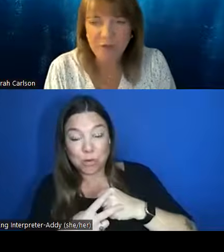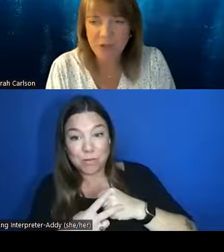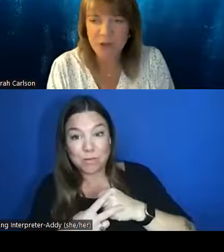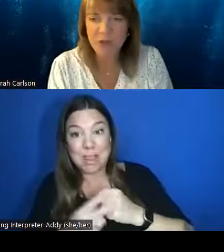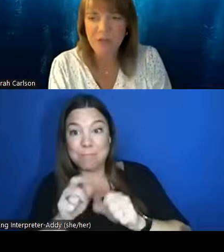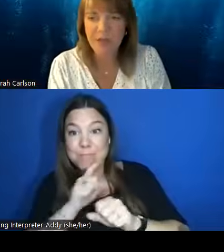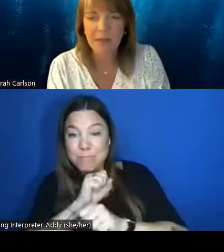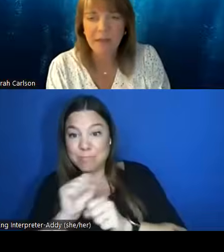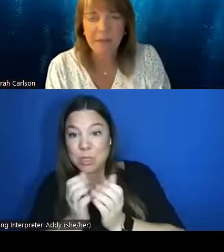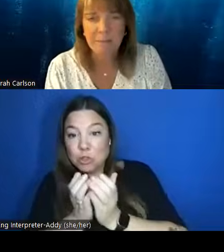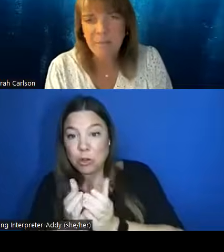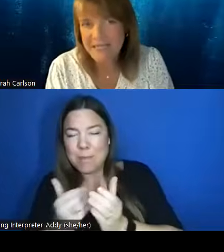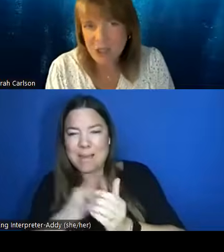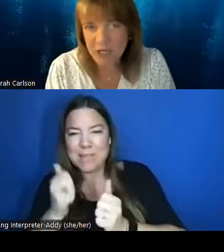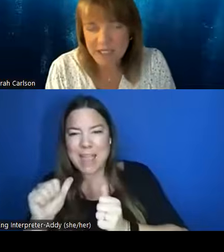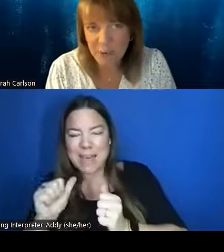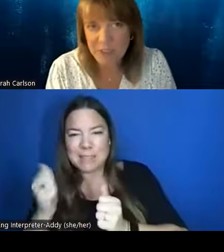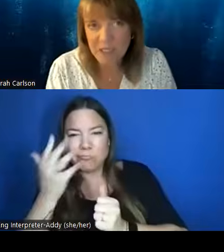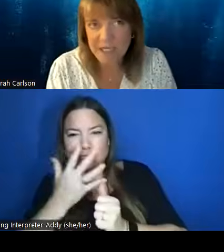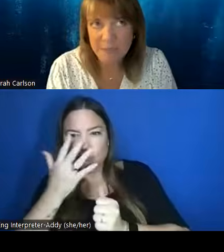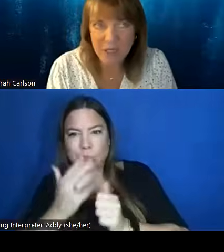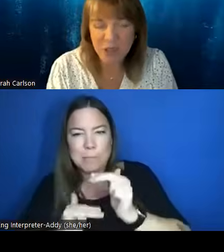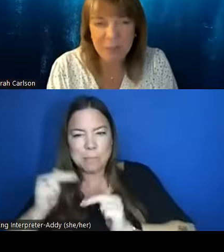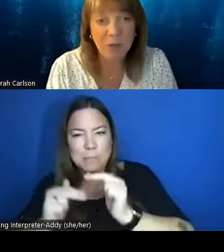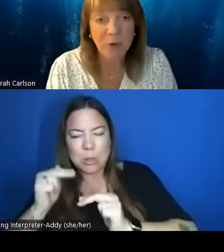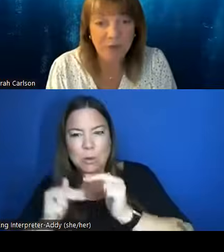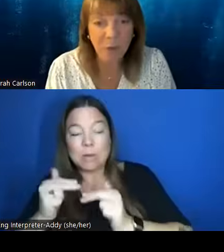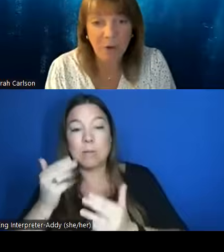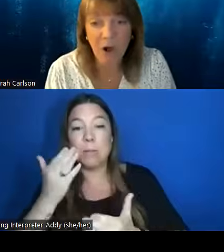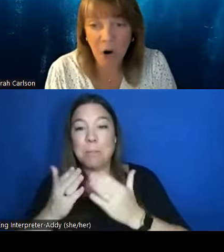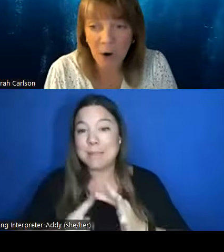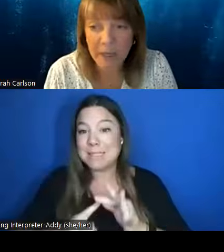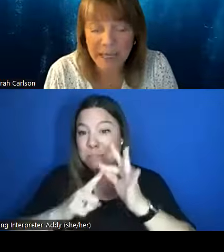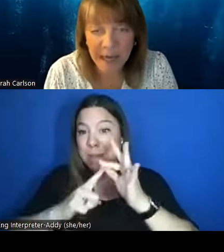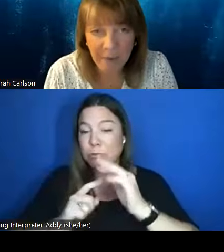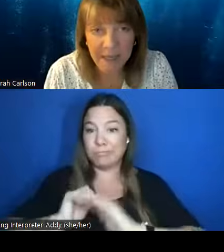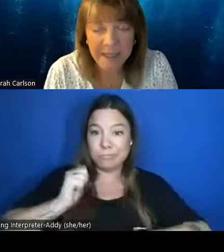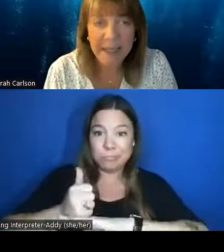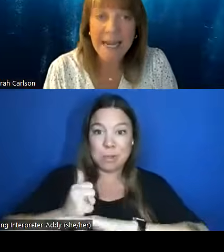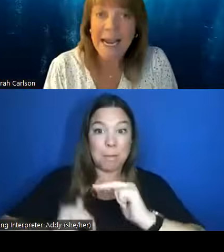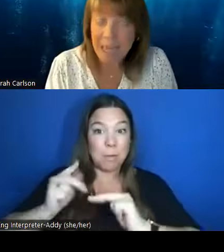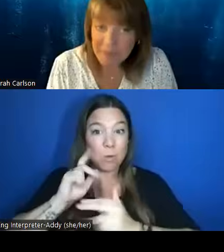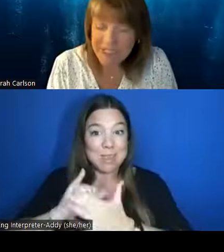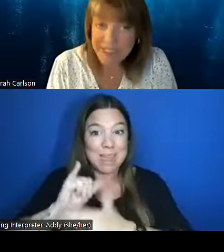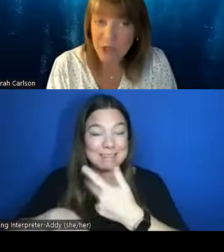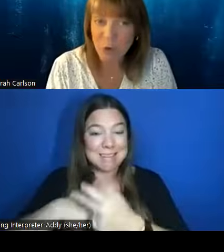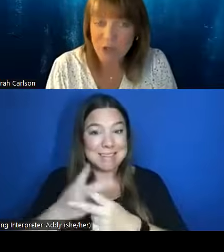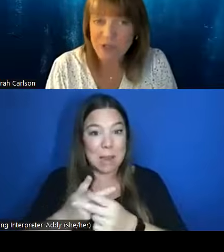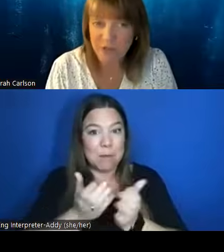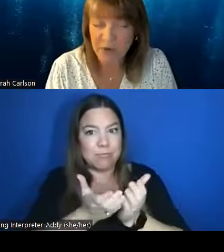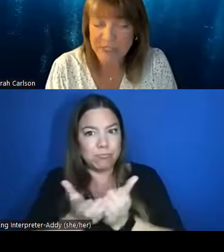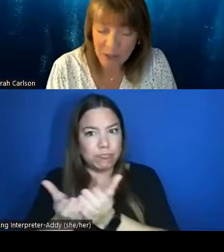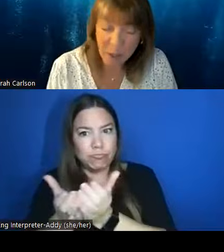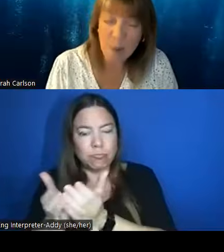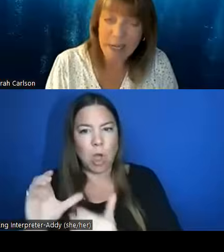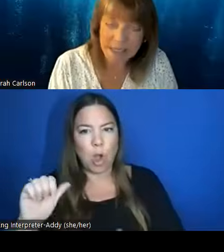construction features that might suggest it was especially built for the cargo it carried. And obviously, in order to